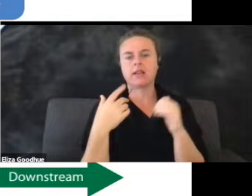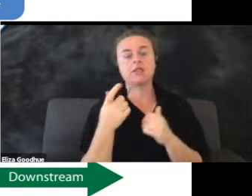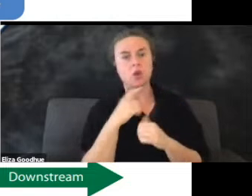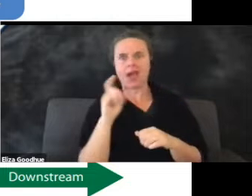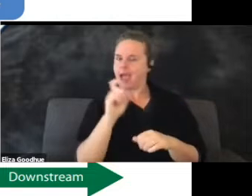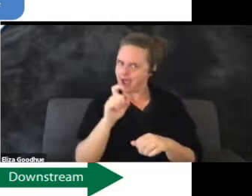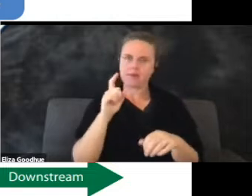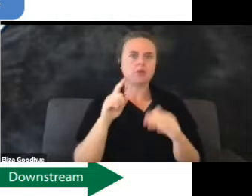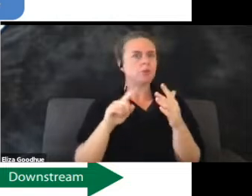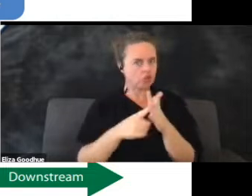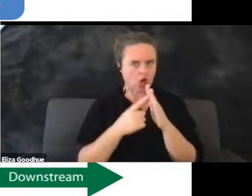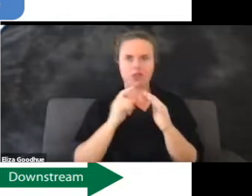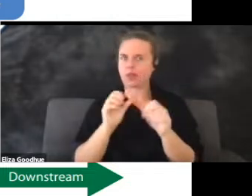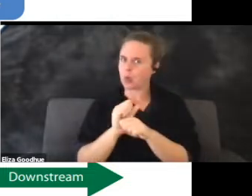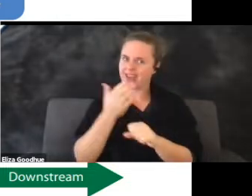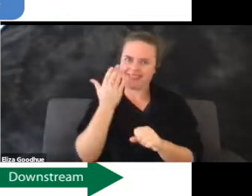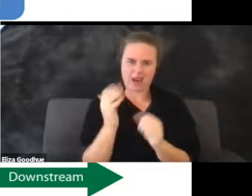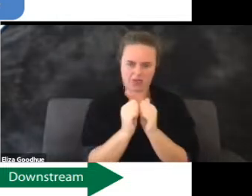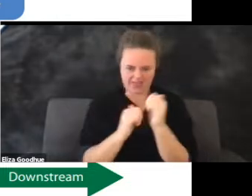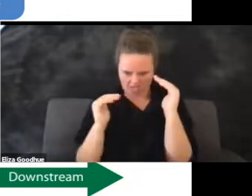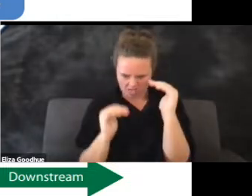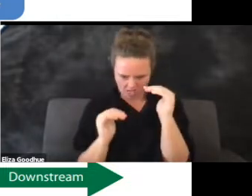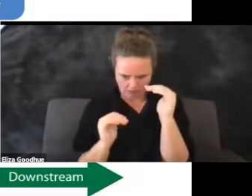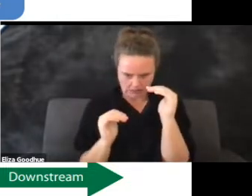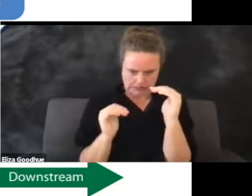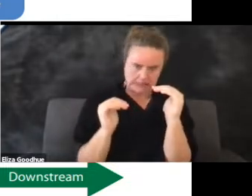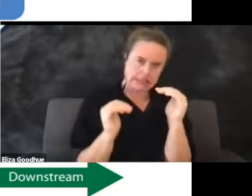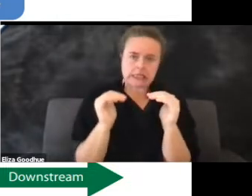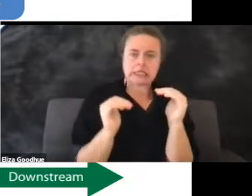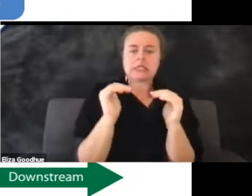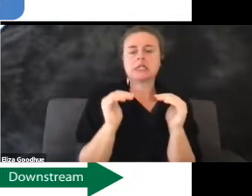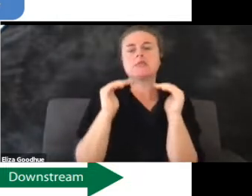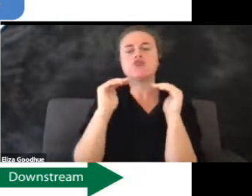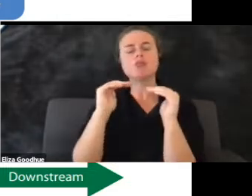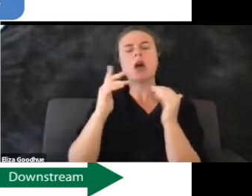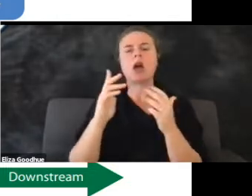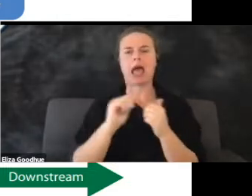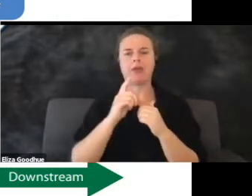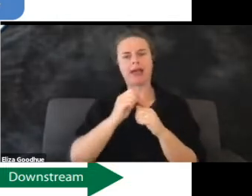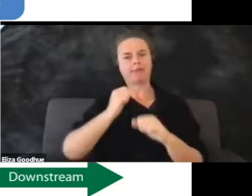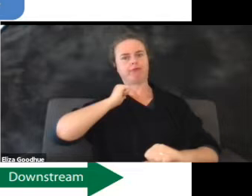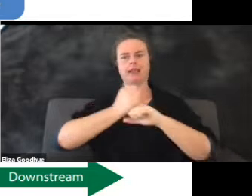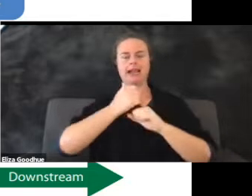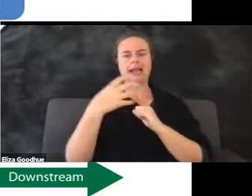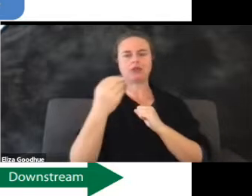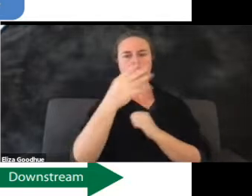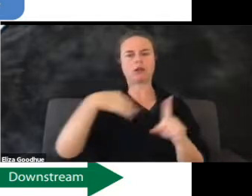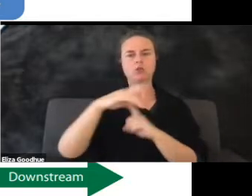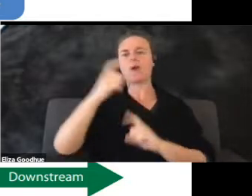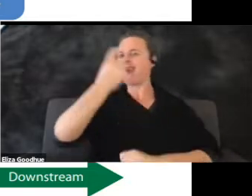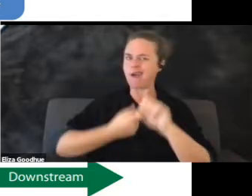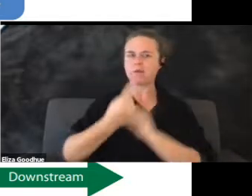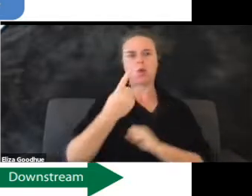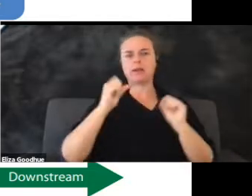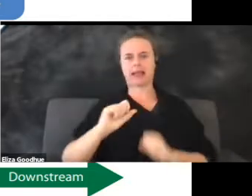support healthy community designs and create the external conditions. and I'm going to say this, where everyone can